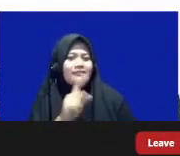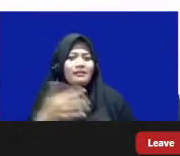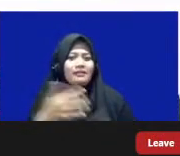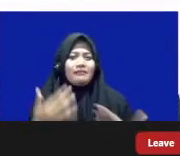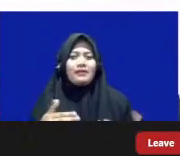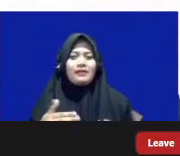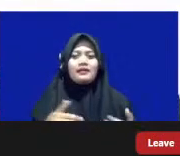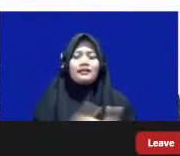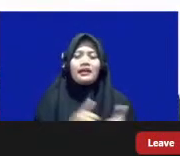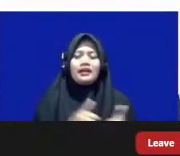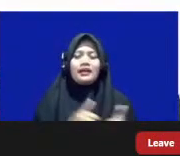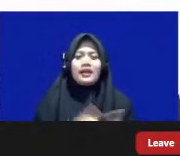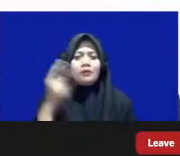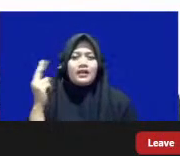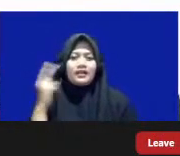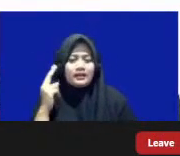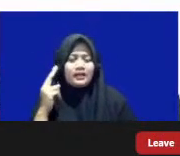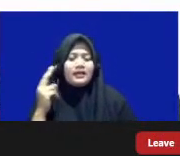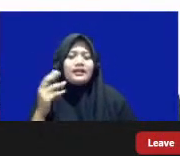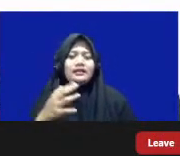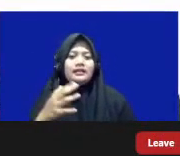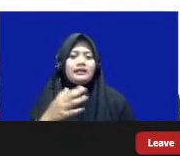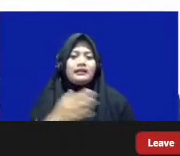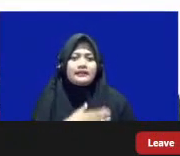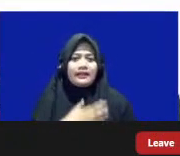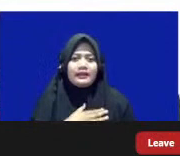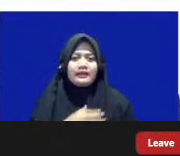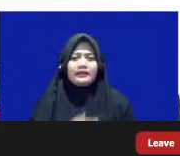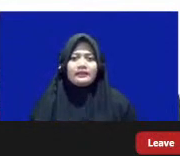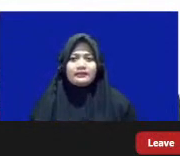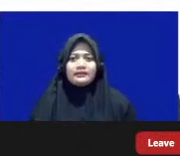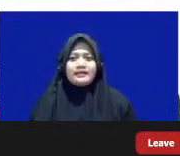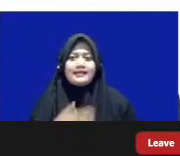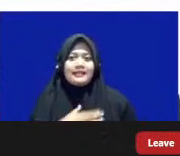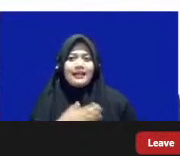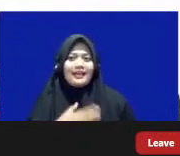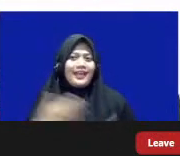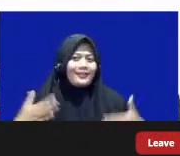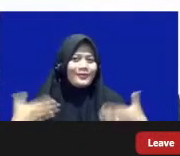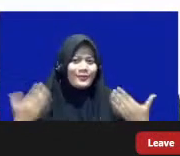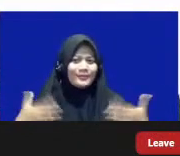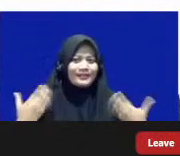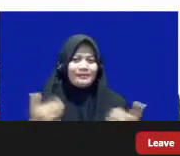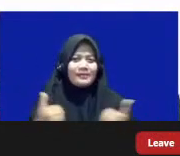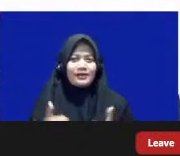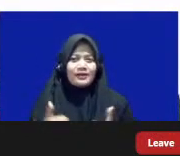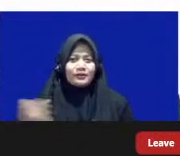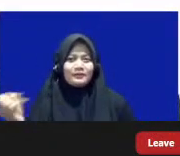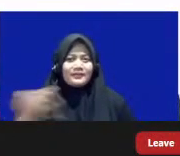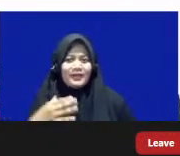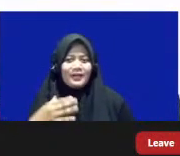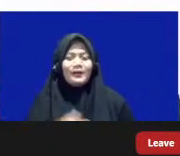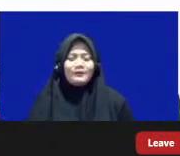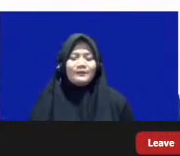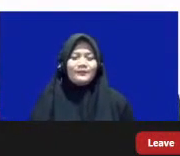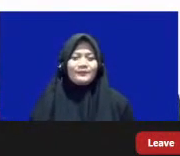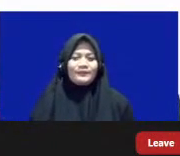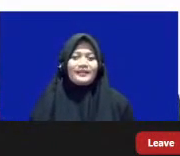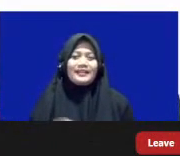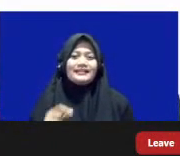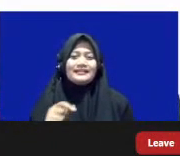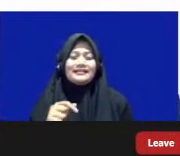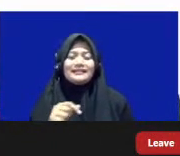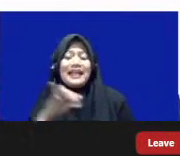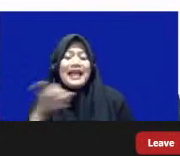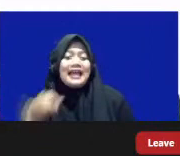to reply this again. So, so disaster management is everybody's business. It is